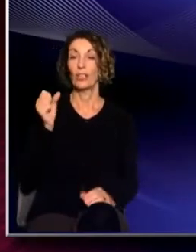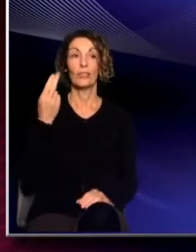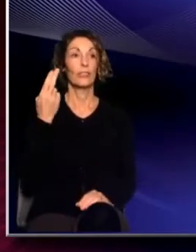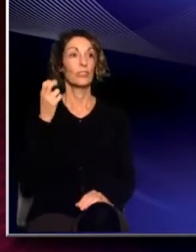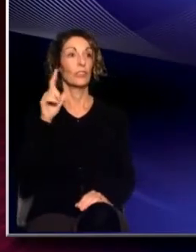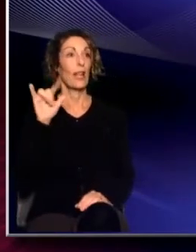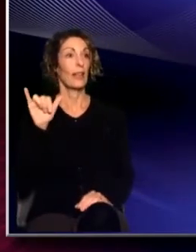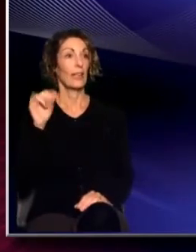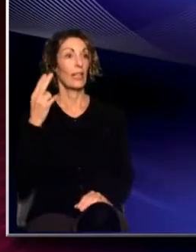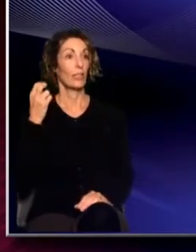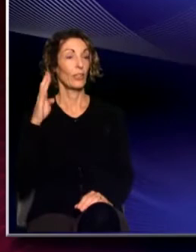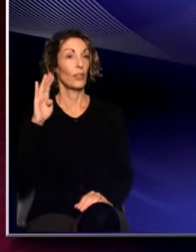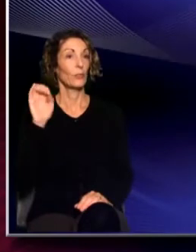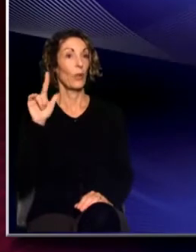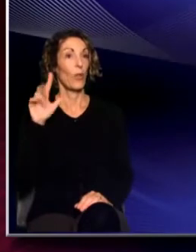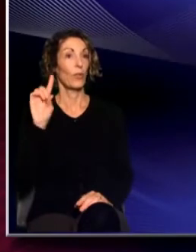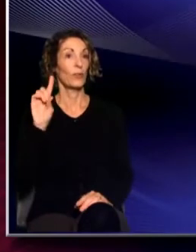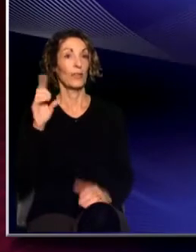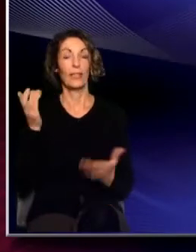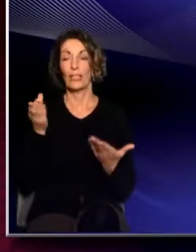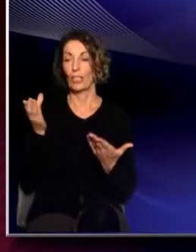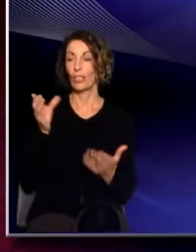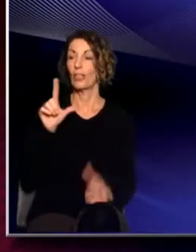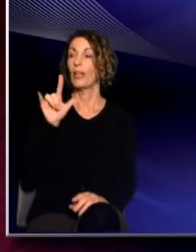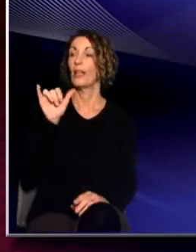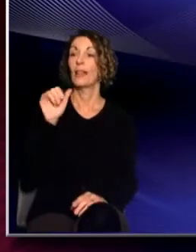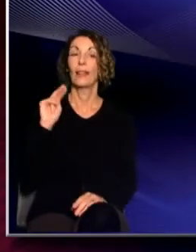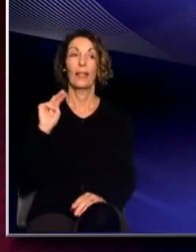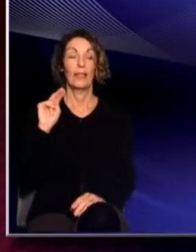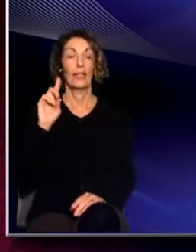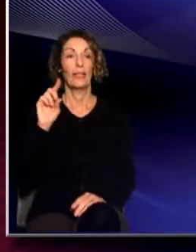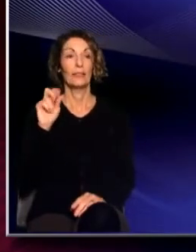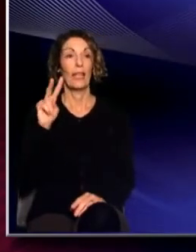Here. Lynn Davison is here.